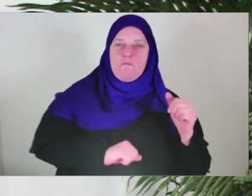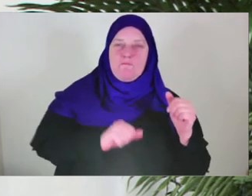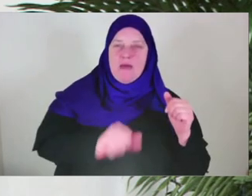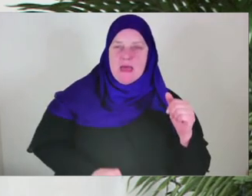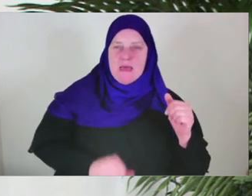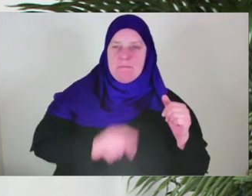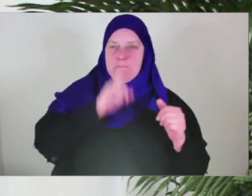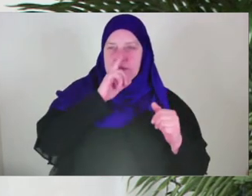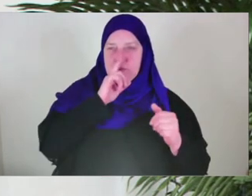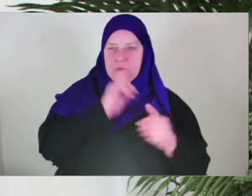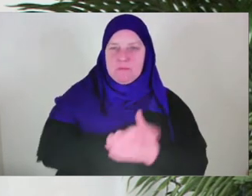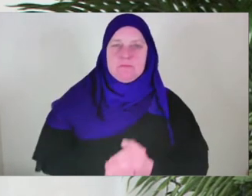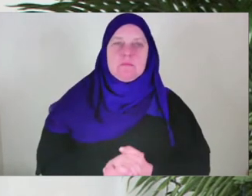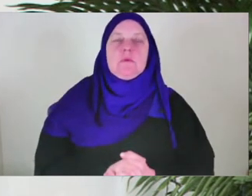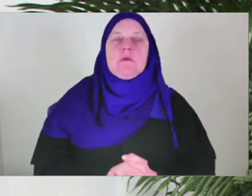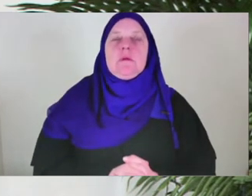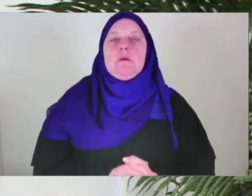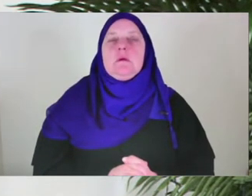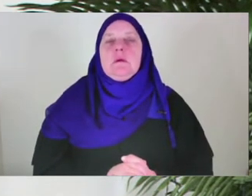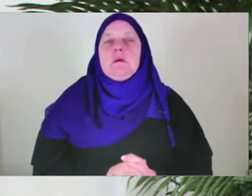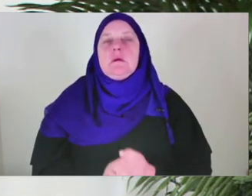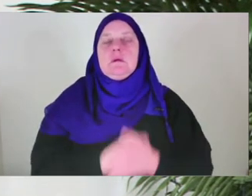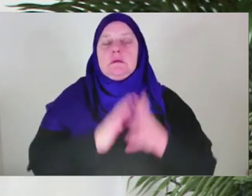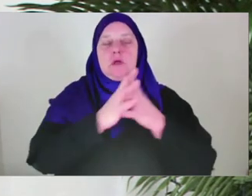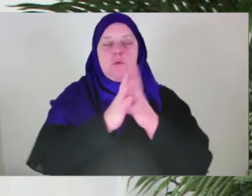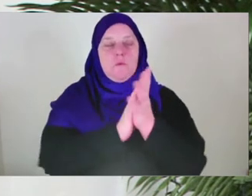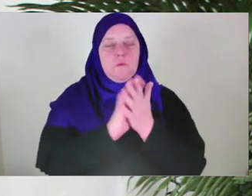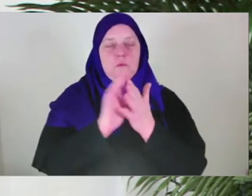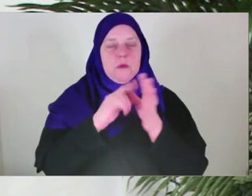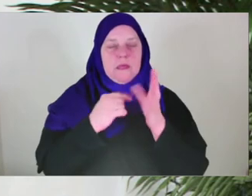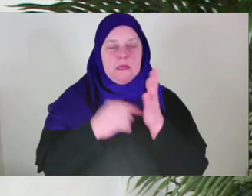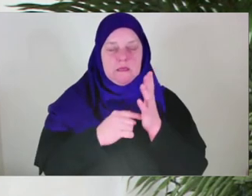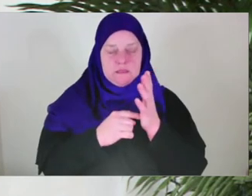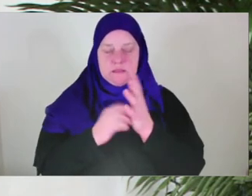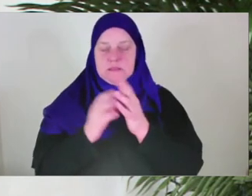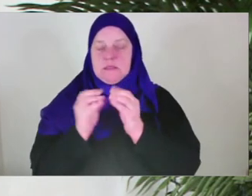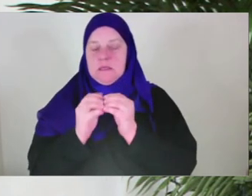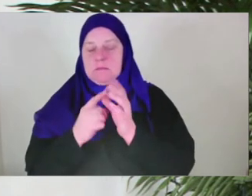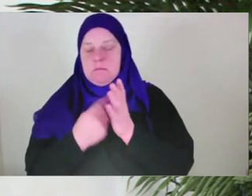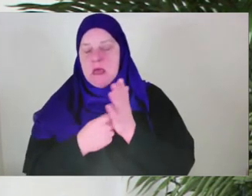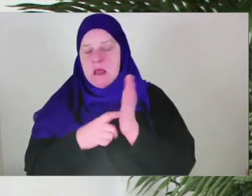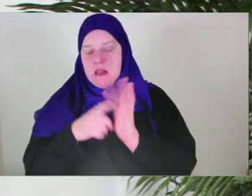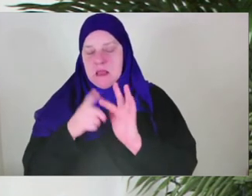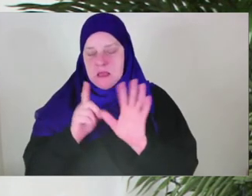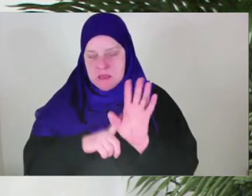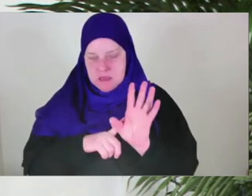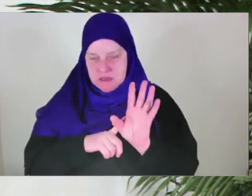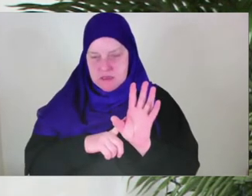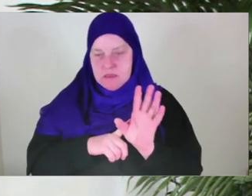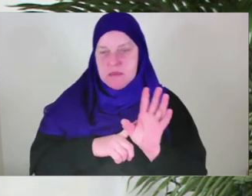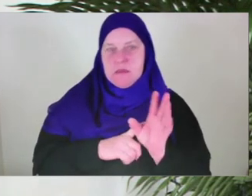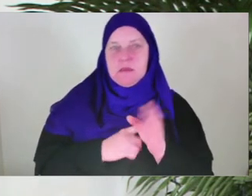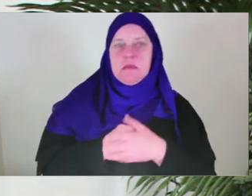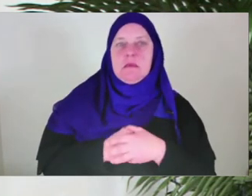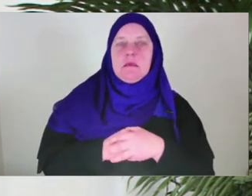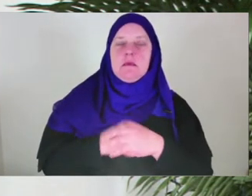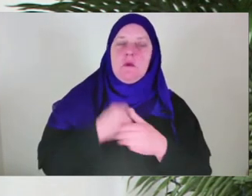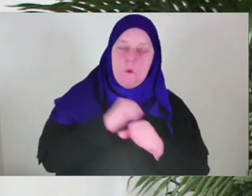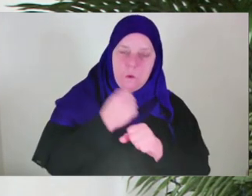with the commodities that you mentioned, such as wheat, barley, grains, et cetera, and even gold and silver,